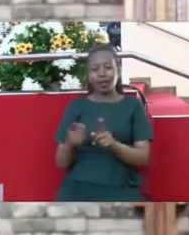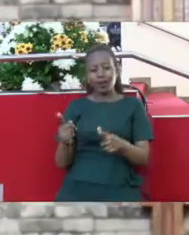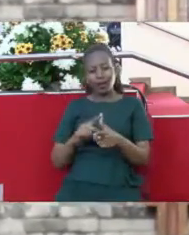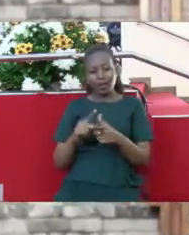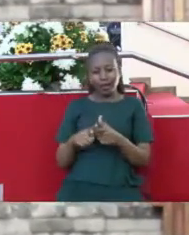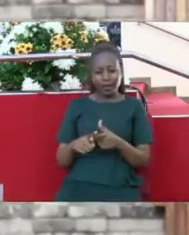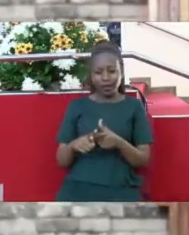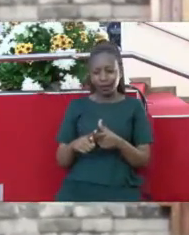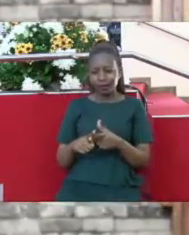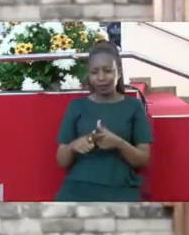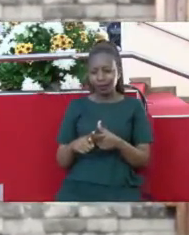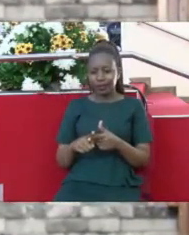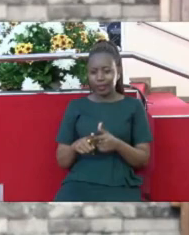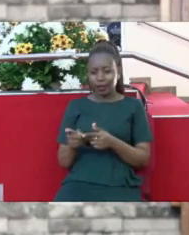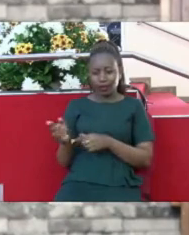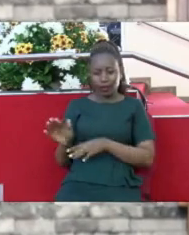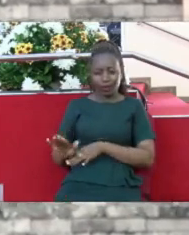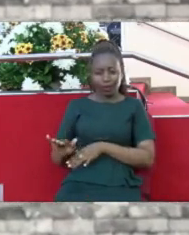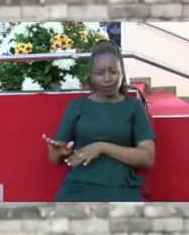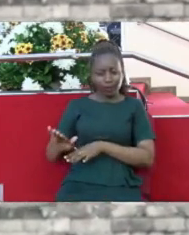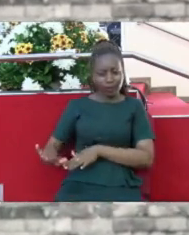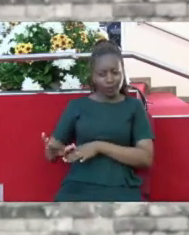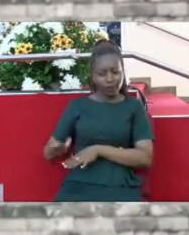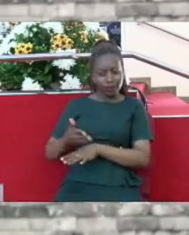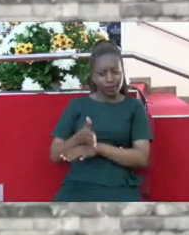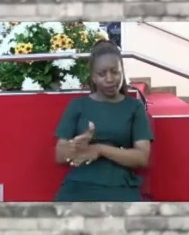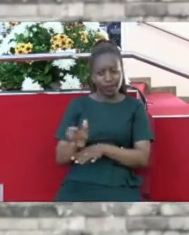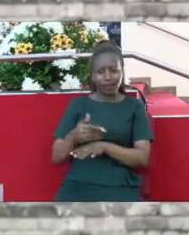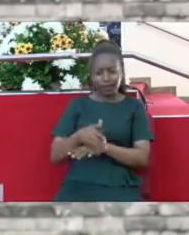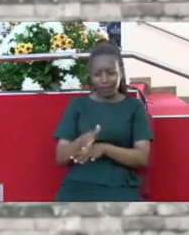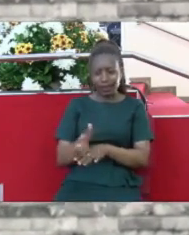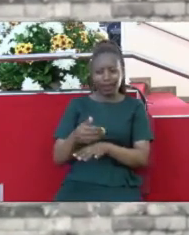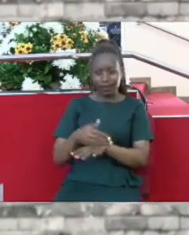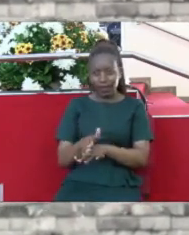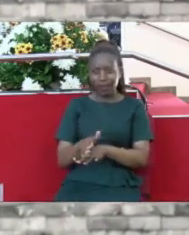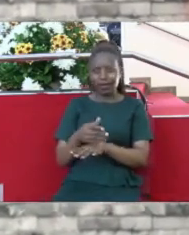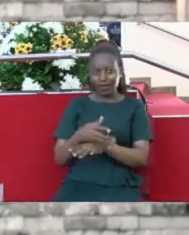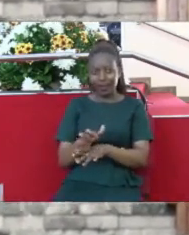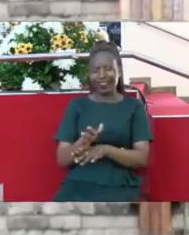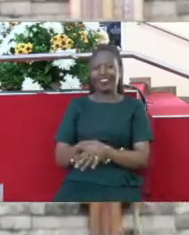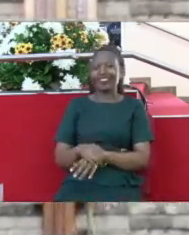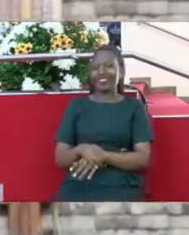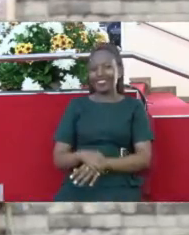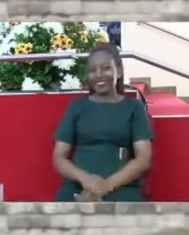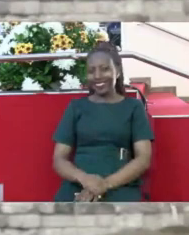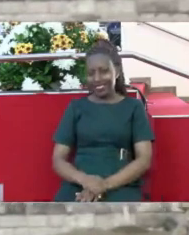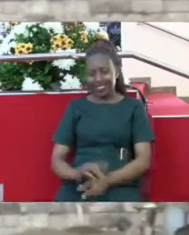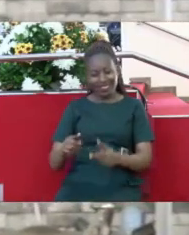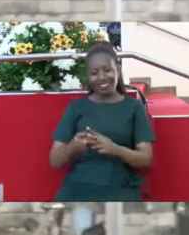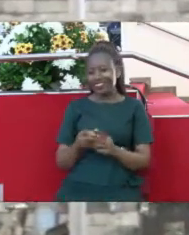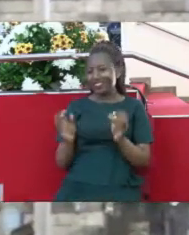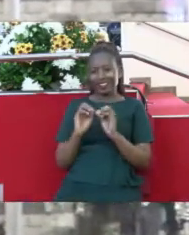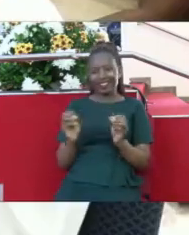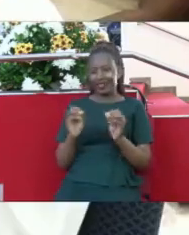night and you're thinking, tukifika super highway, tuingie kwa roundabout, ili tuelekee town. That's where I will start. Nikifika pale katika njia kuu,